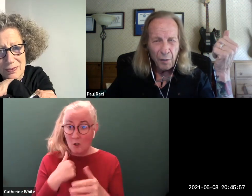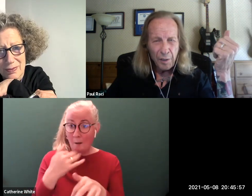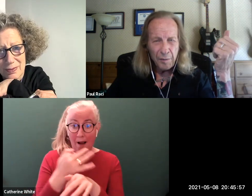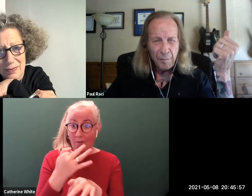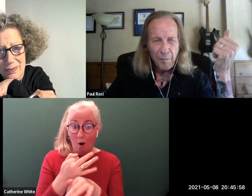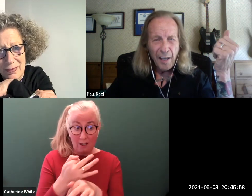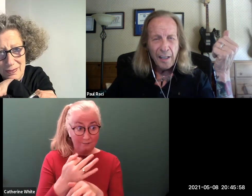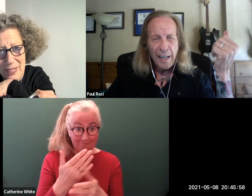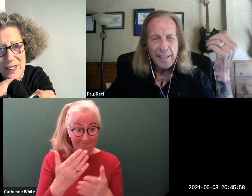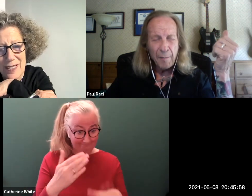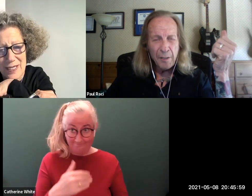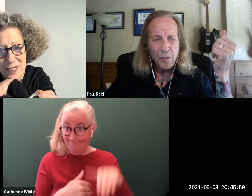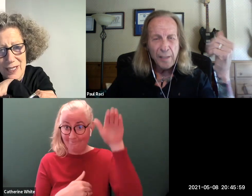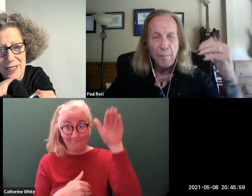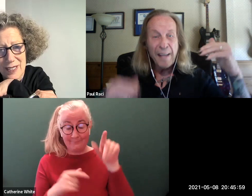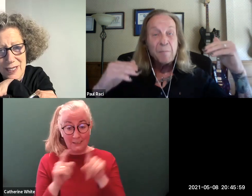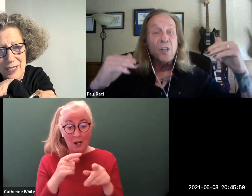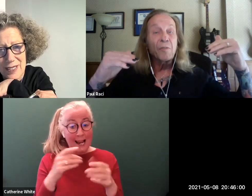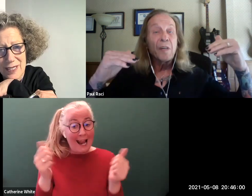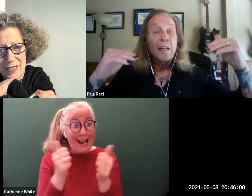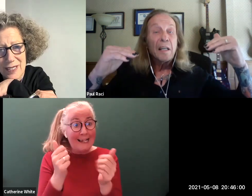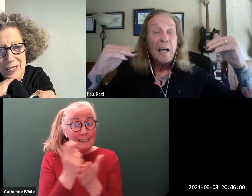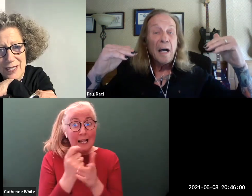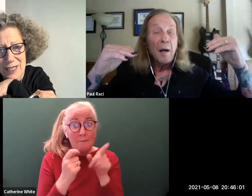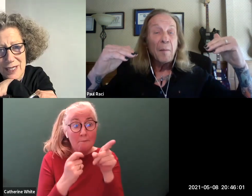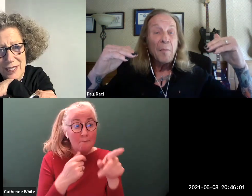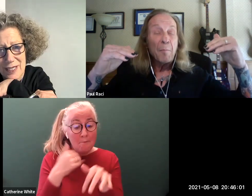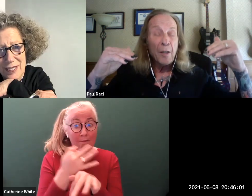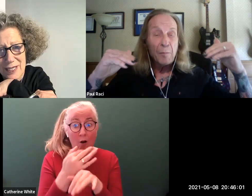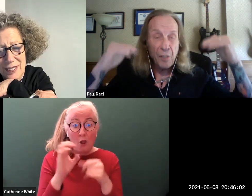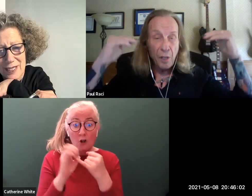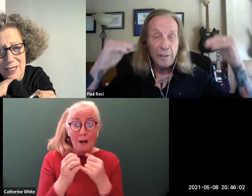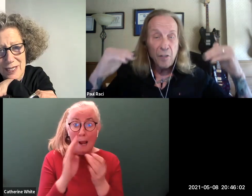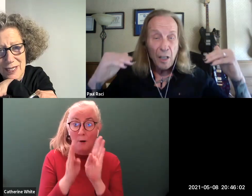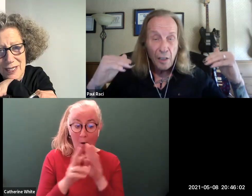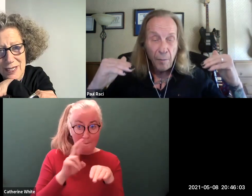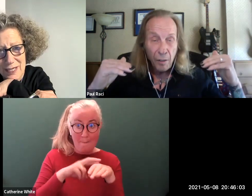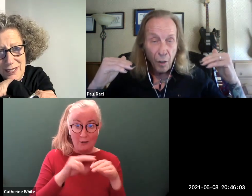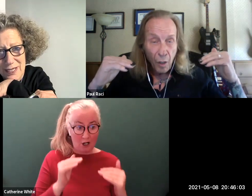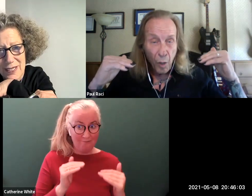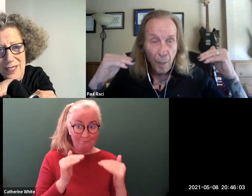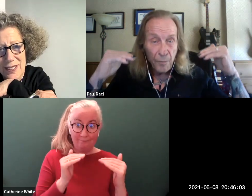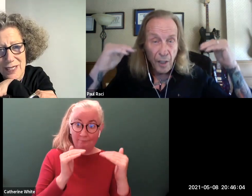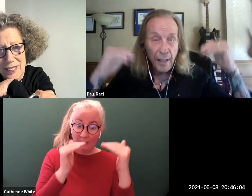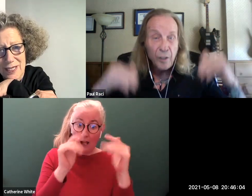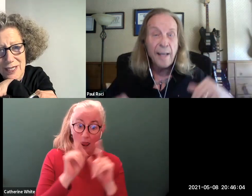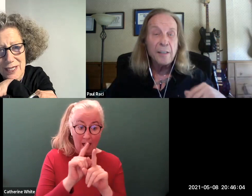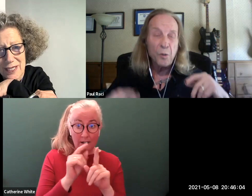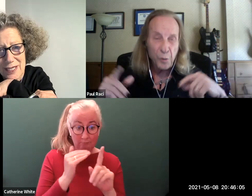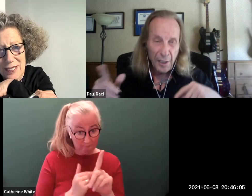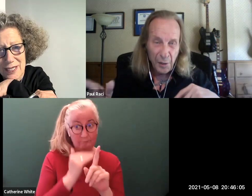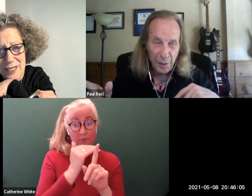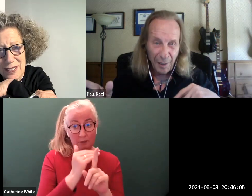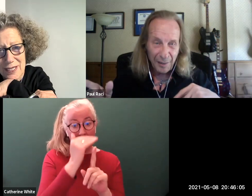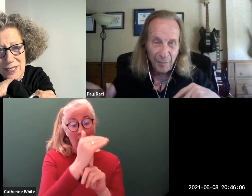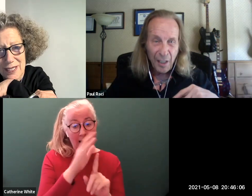life that way. And anytime he tried to make himself better himself and climb a rung up the ladder, he had to do it